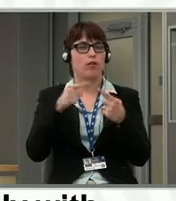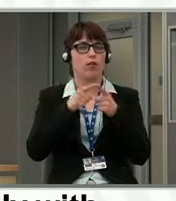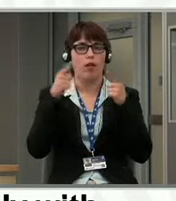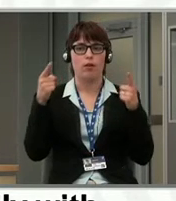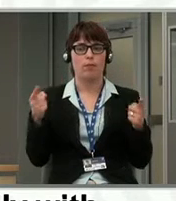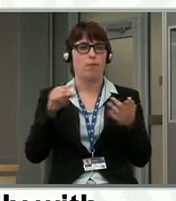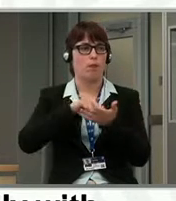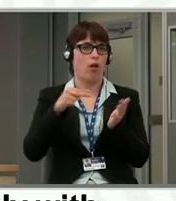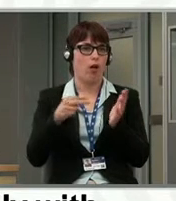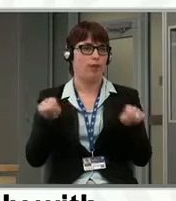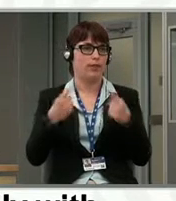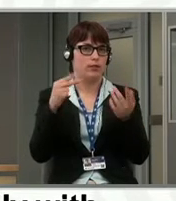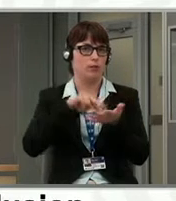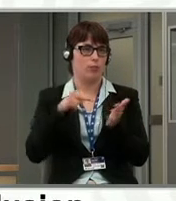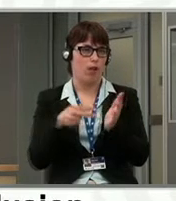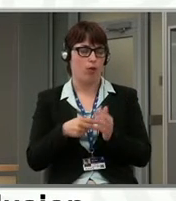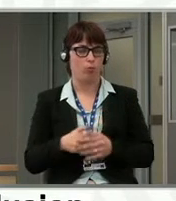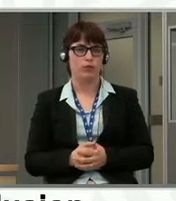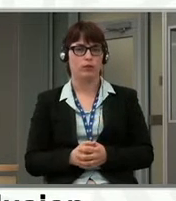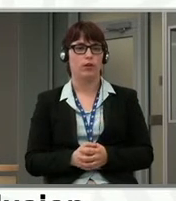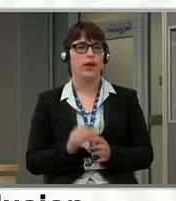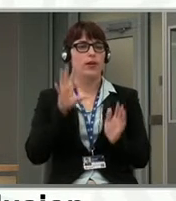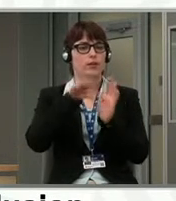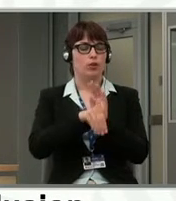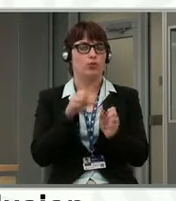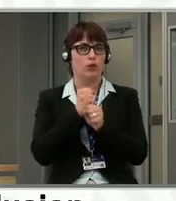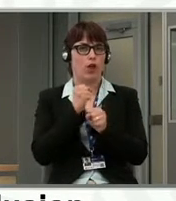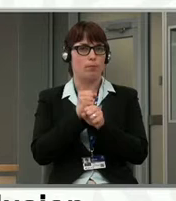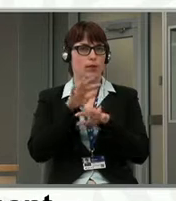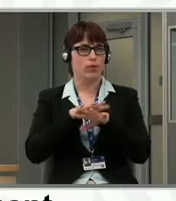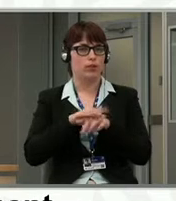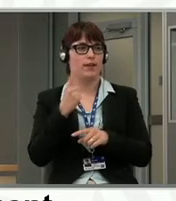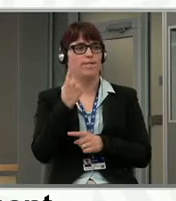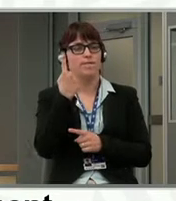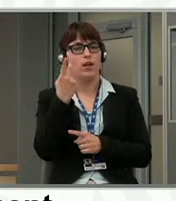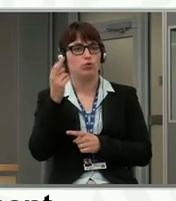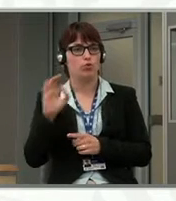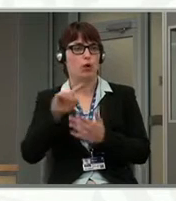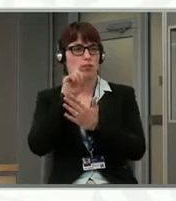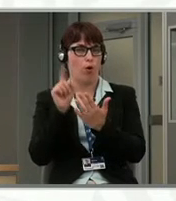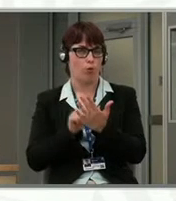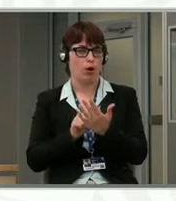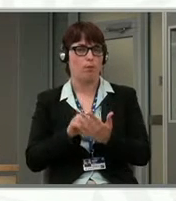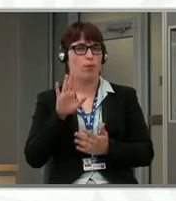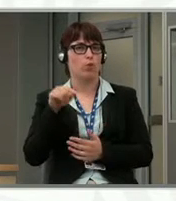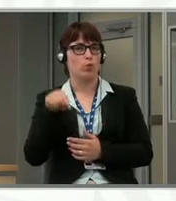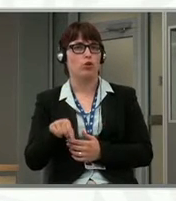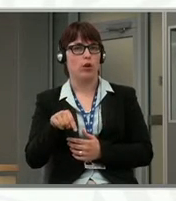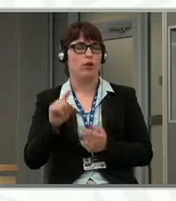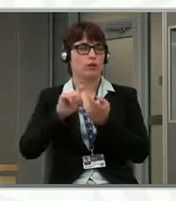elements in their sustainable development plans. Inclusive labor markets is just one of